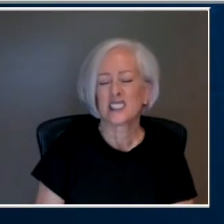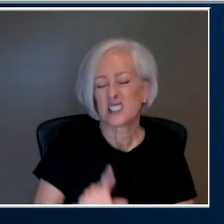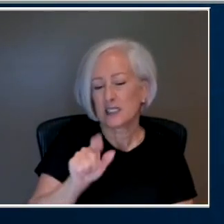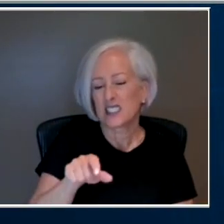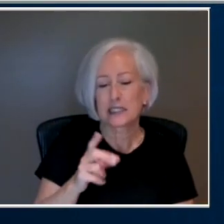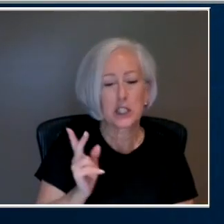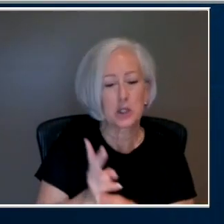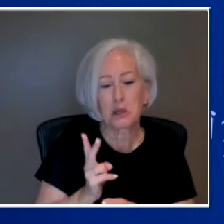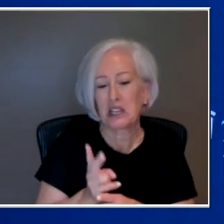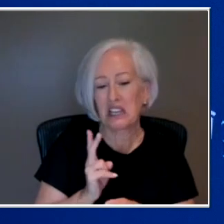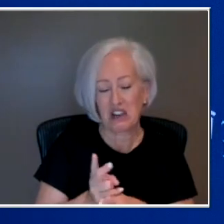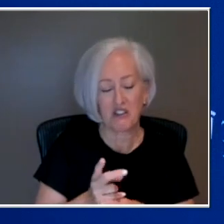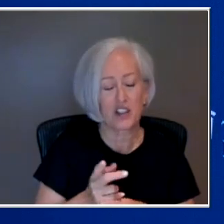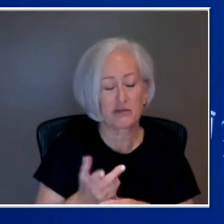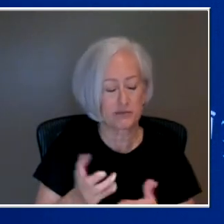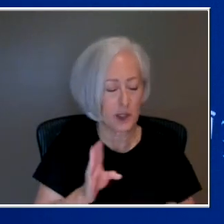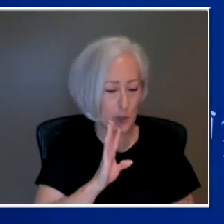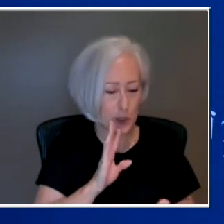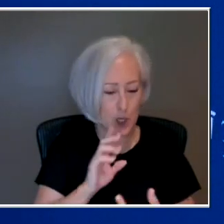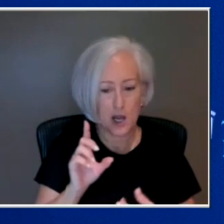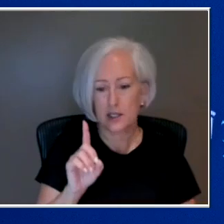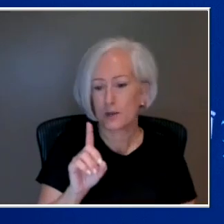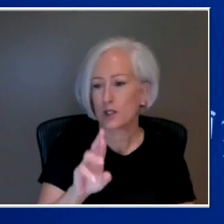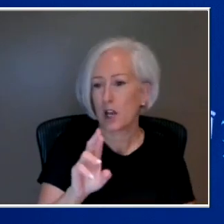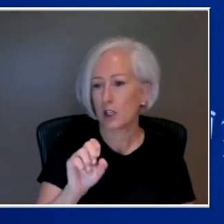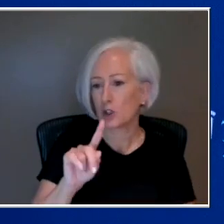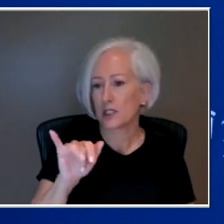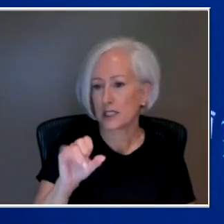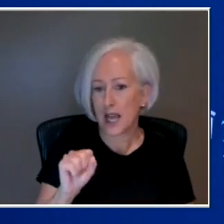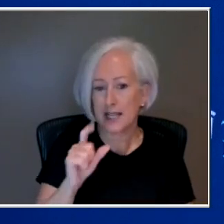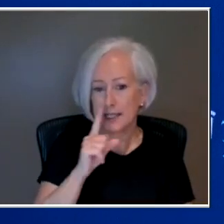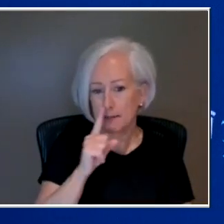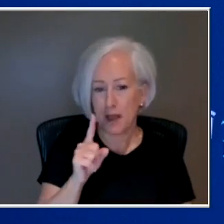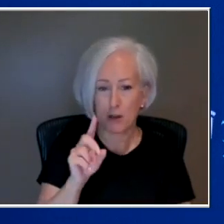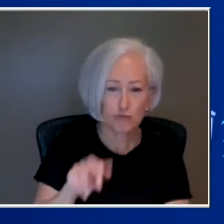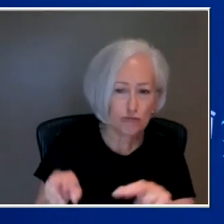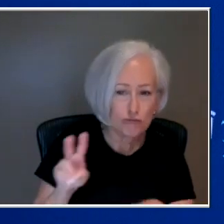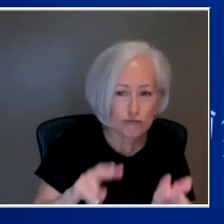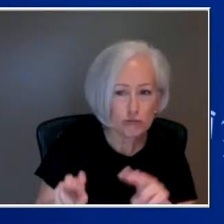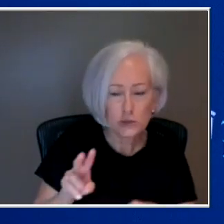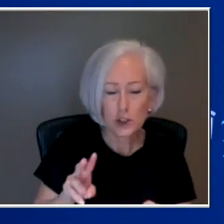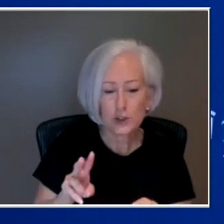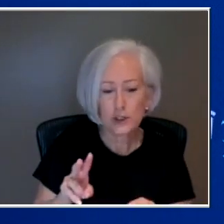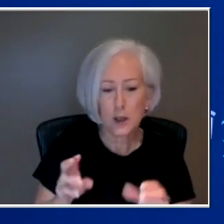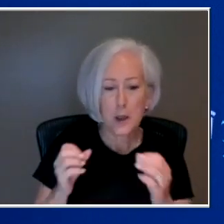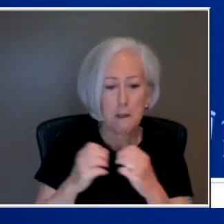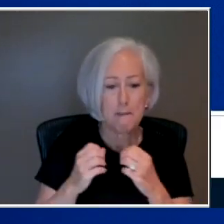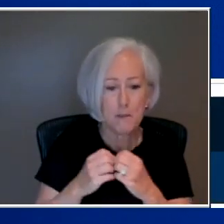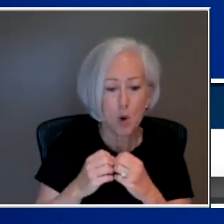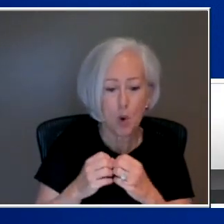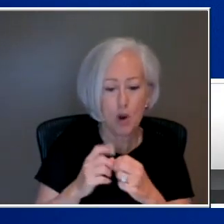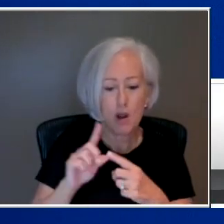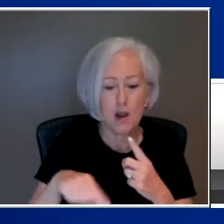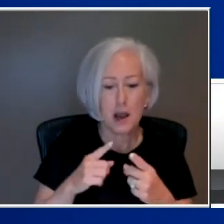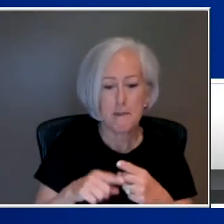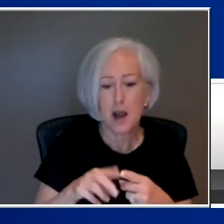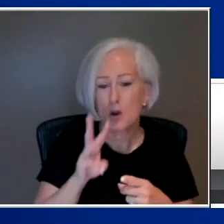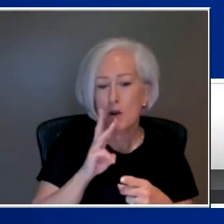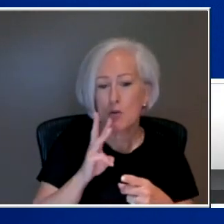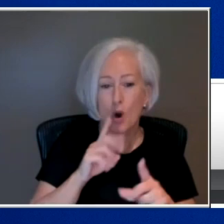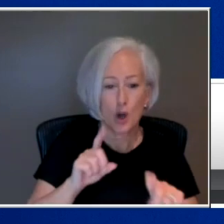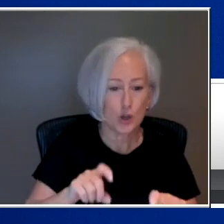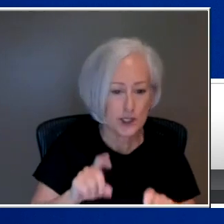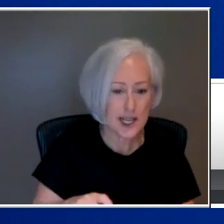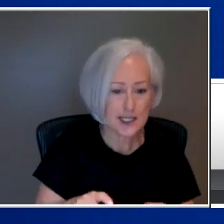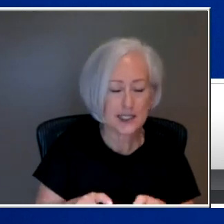we've talked about, Dr. Stites has talked about increased surveillance in the water testing, the wastewater testing. That can be